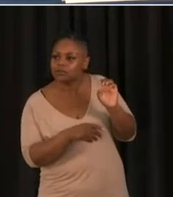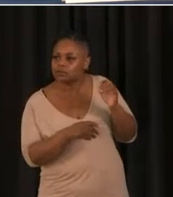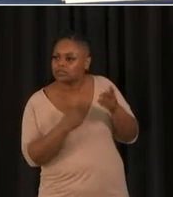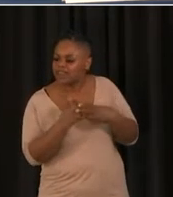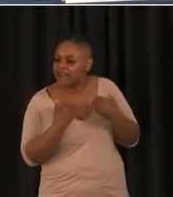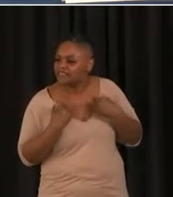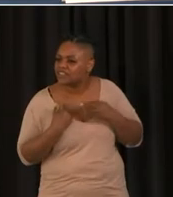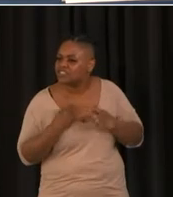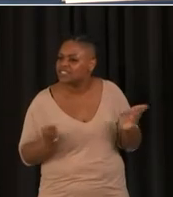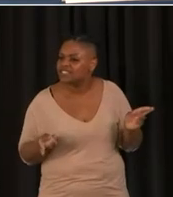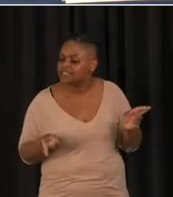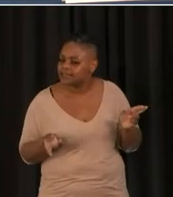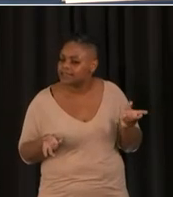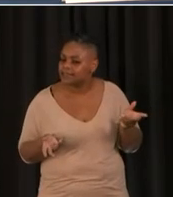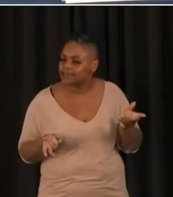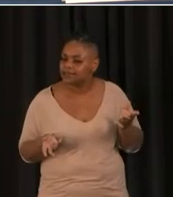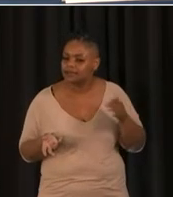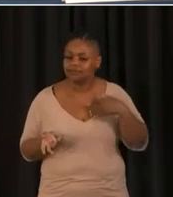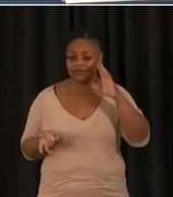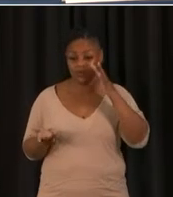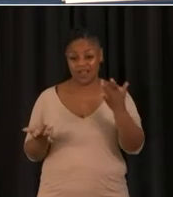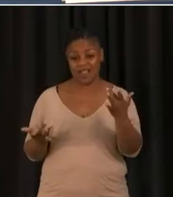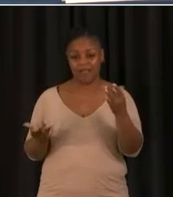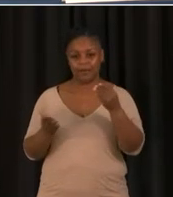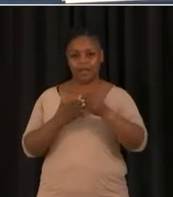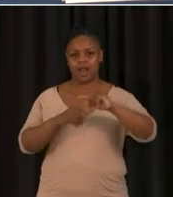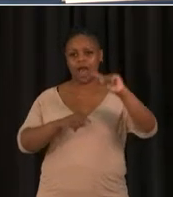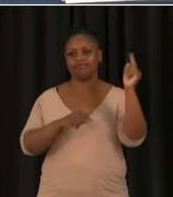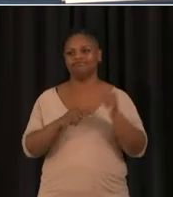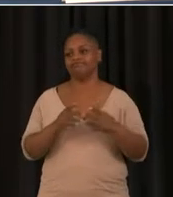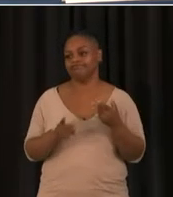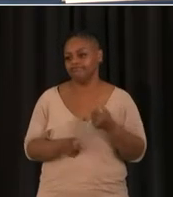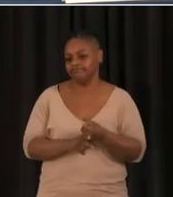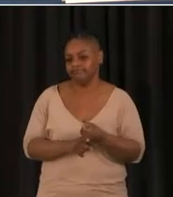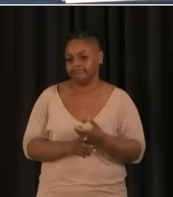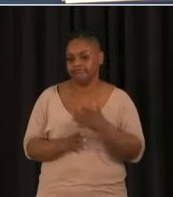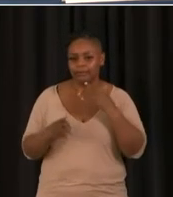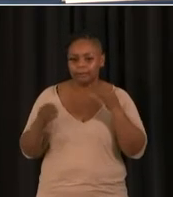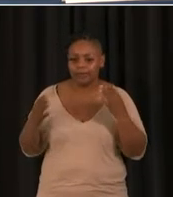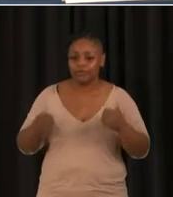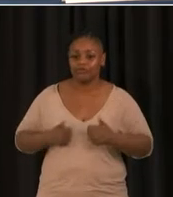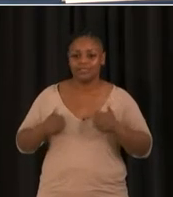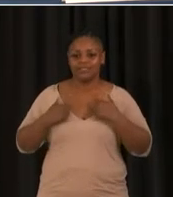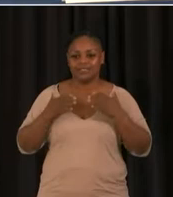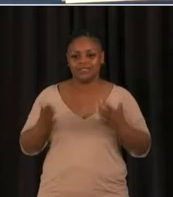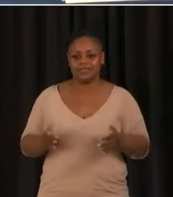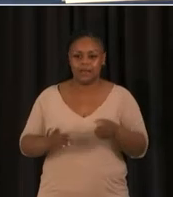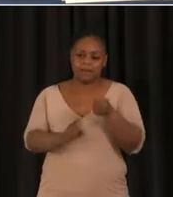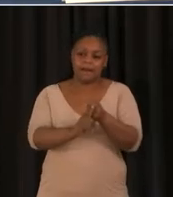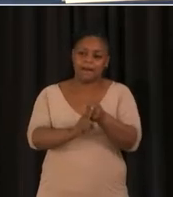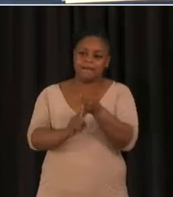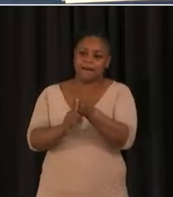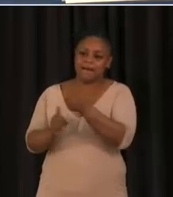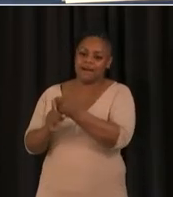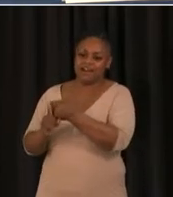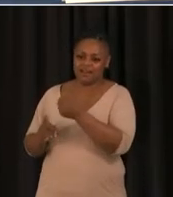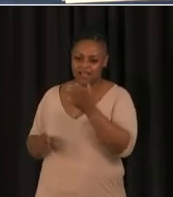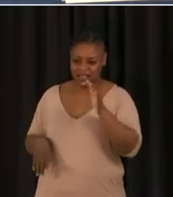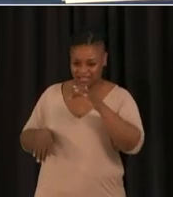prosperity. We at DSB are really using this as an opportunity to raise awareness about the importance of